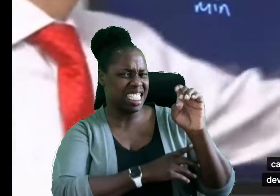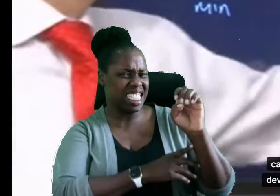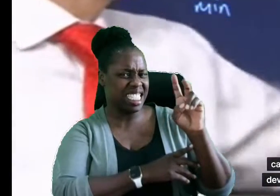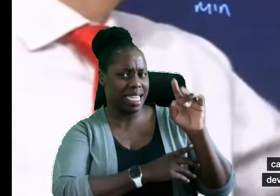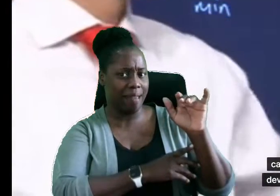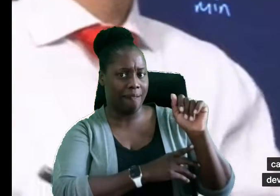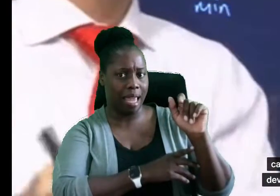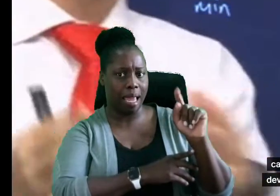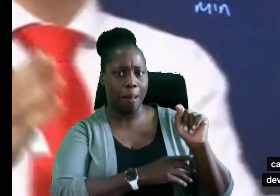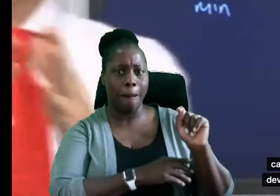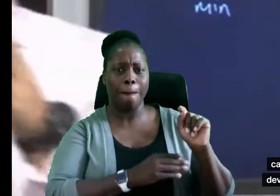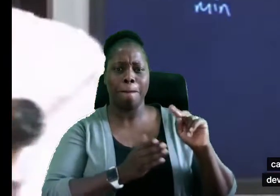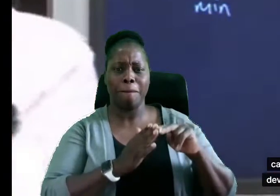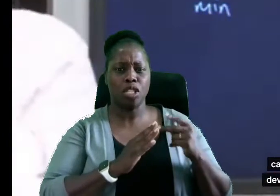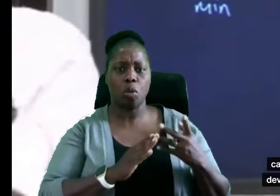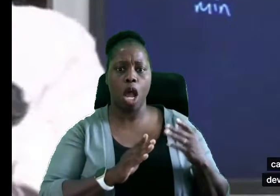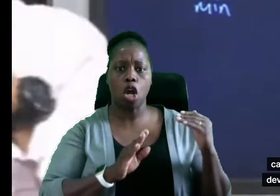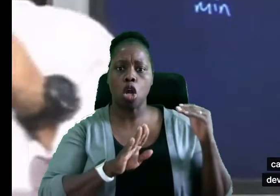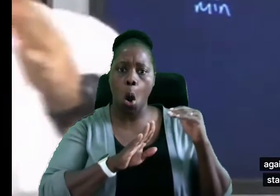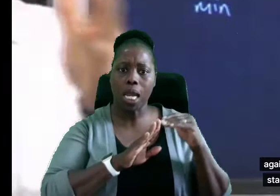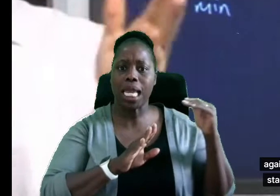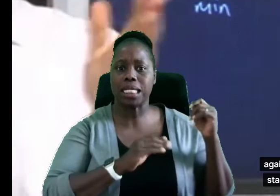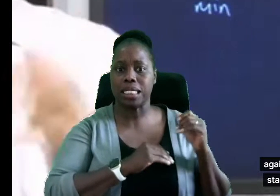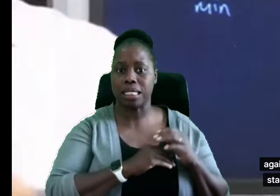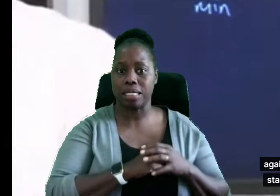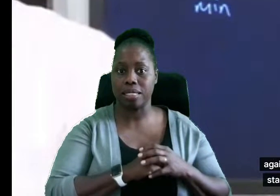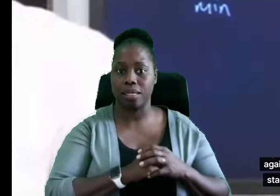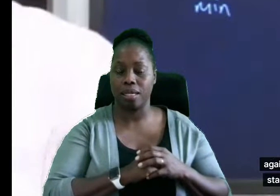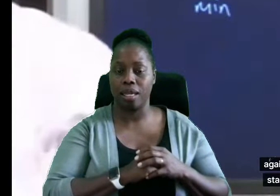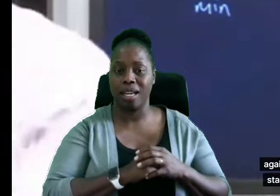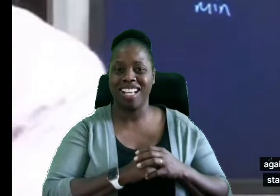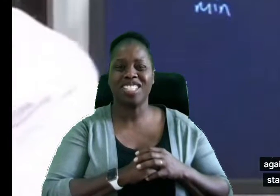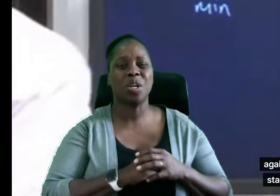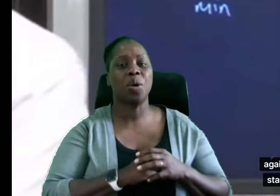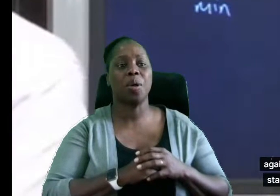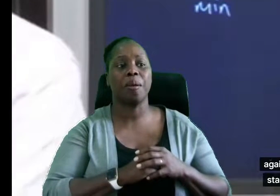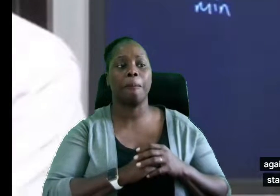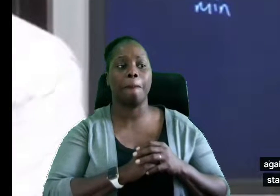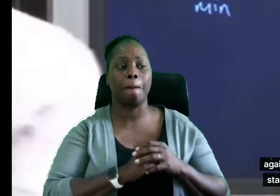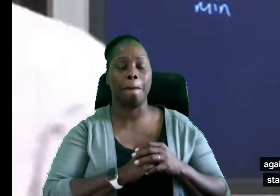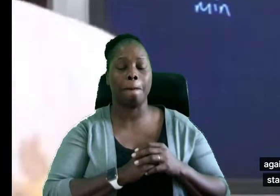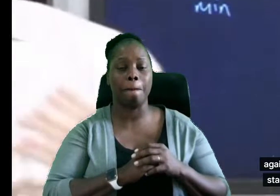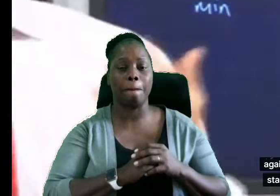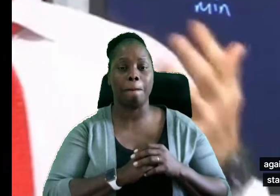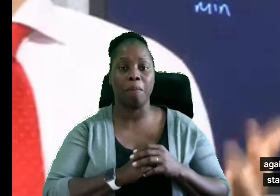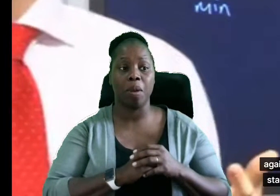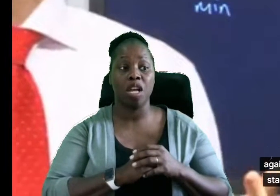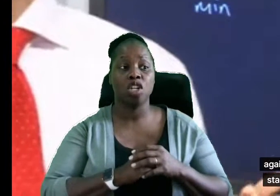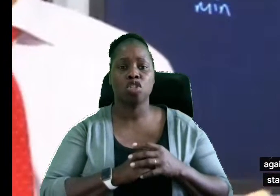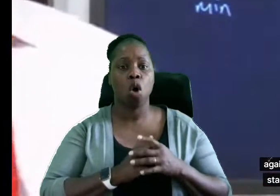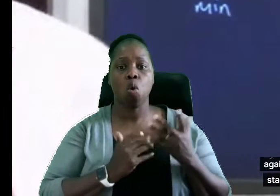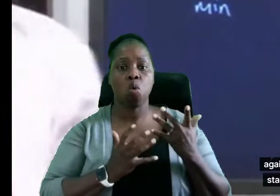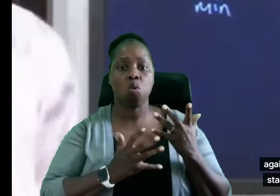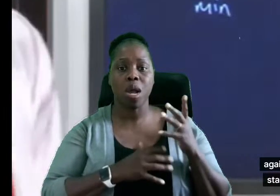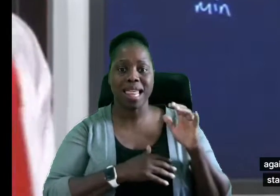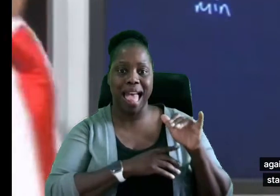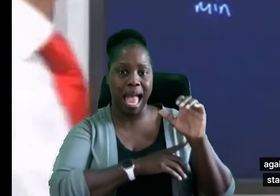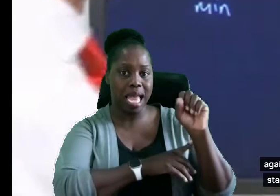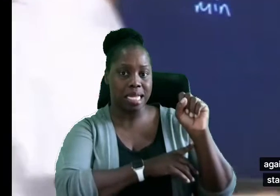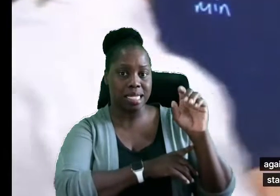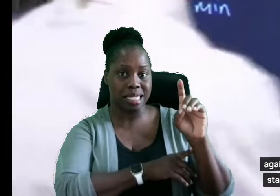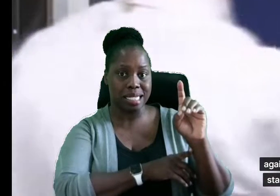And to deviate means to go against. And this is very similar to what standard deviation